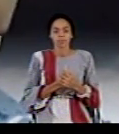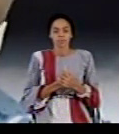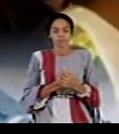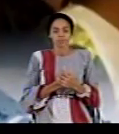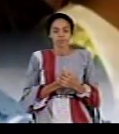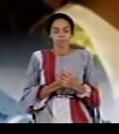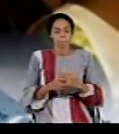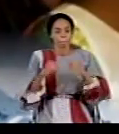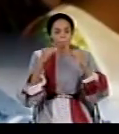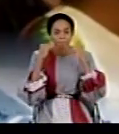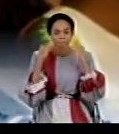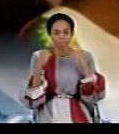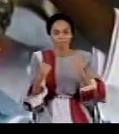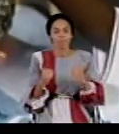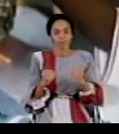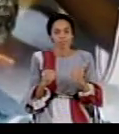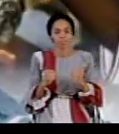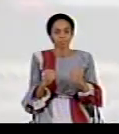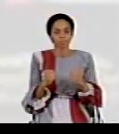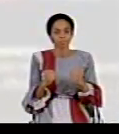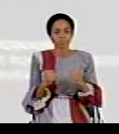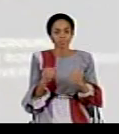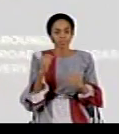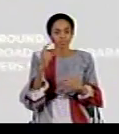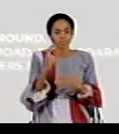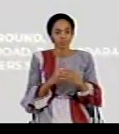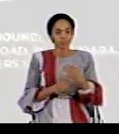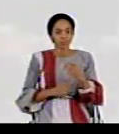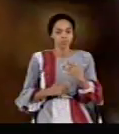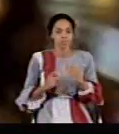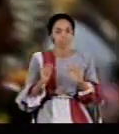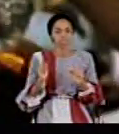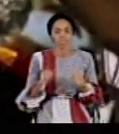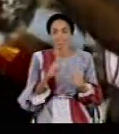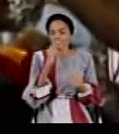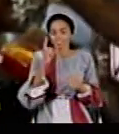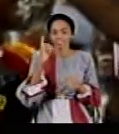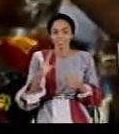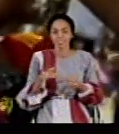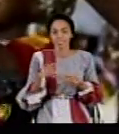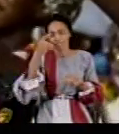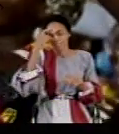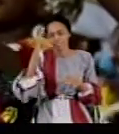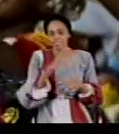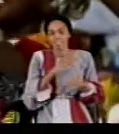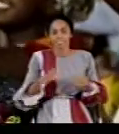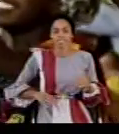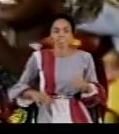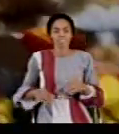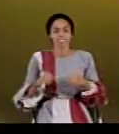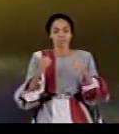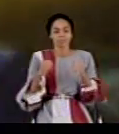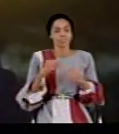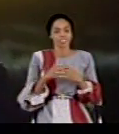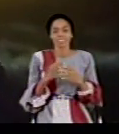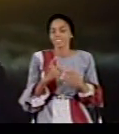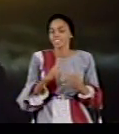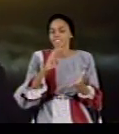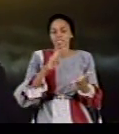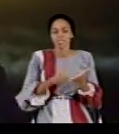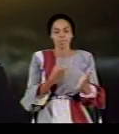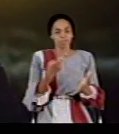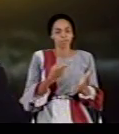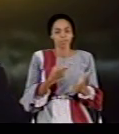Power. What cannot the Lord do for you? This April offers Christ power in a double dimension. It's a